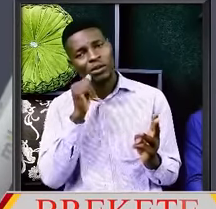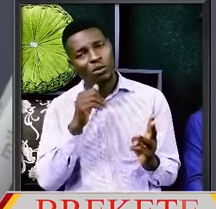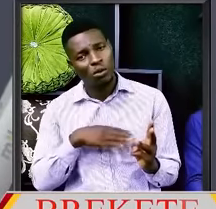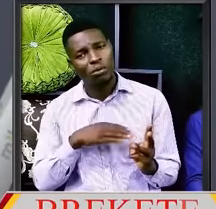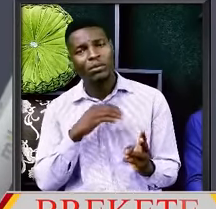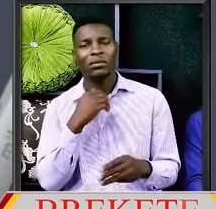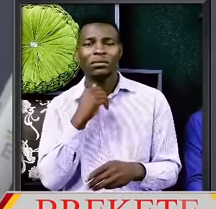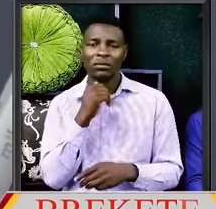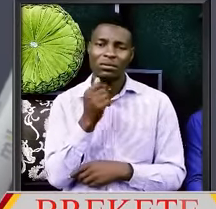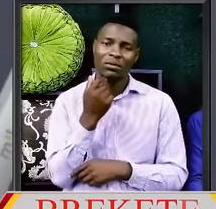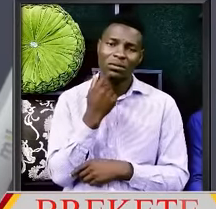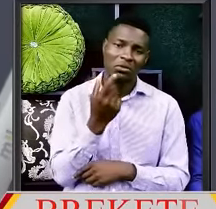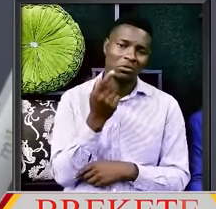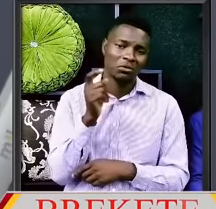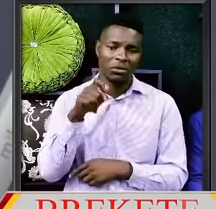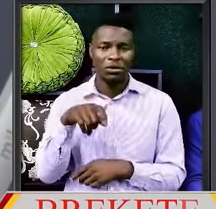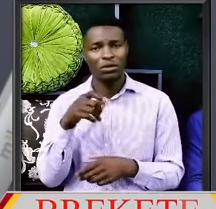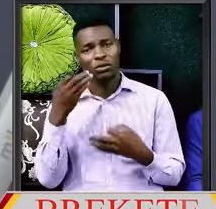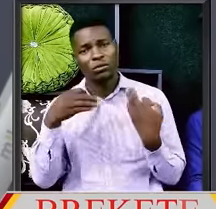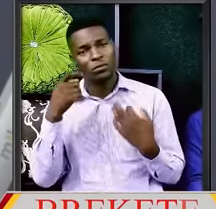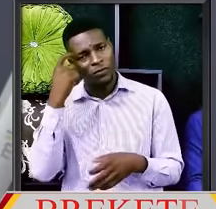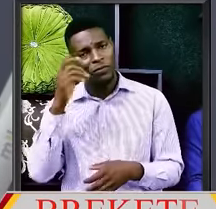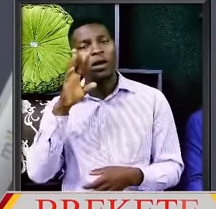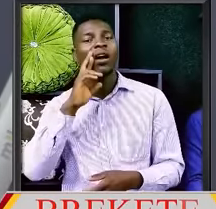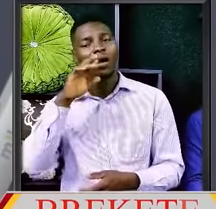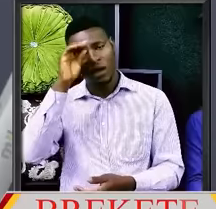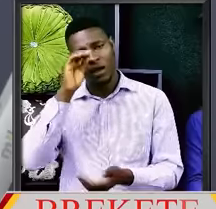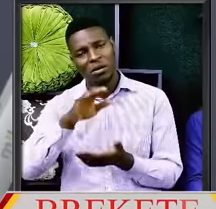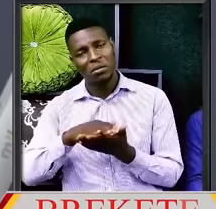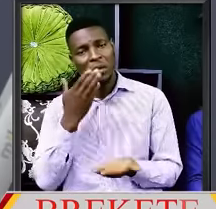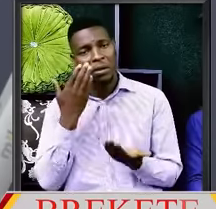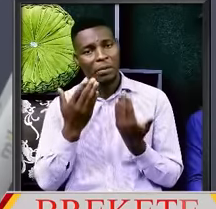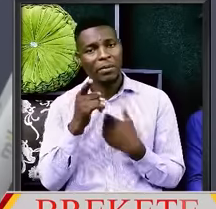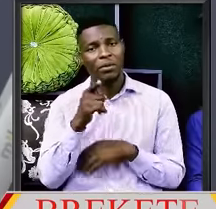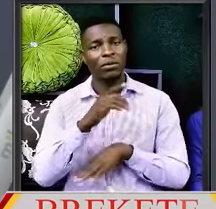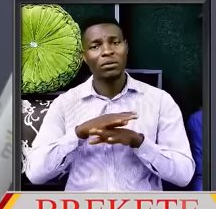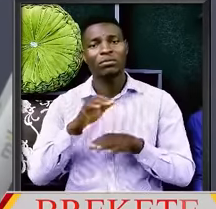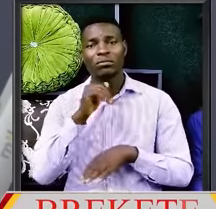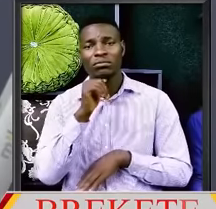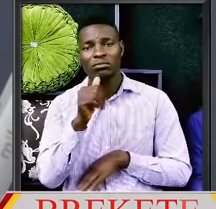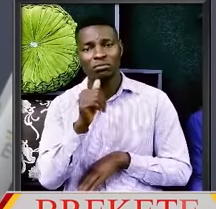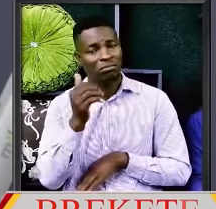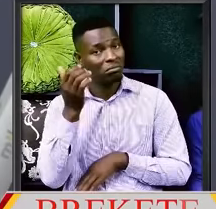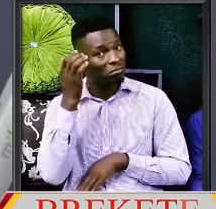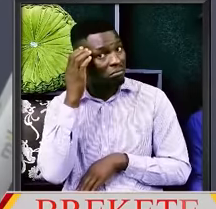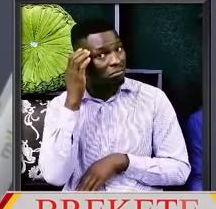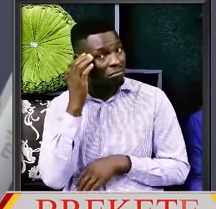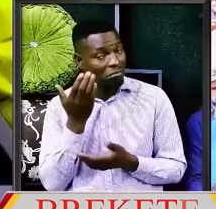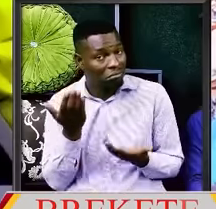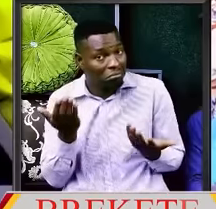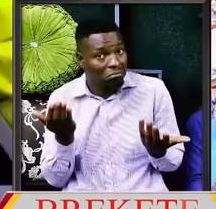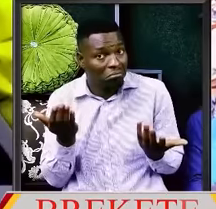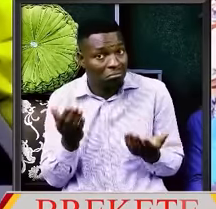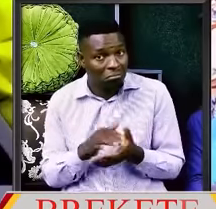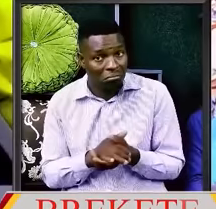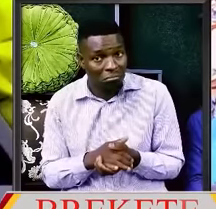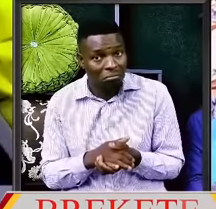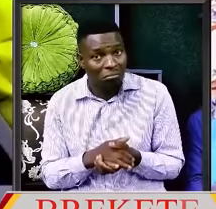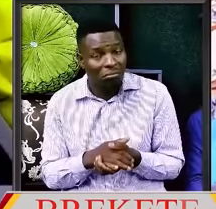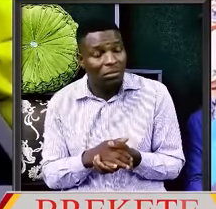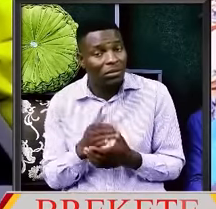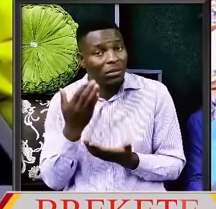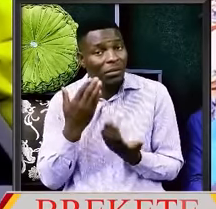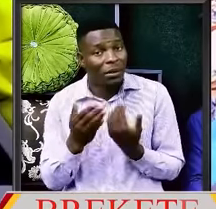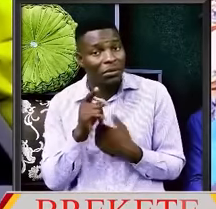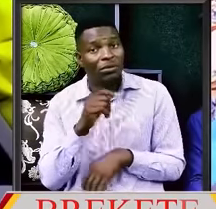need justice for her husband. Maybe you never hear him now make. You hear? I never see that kind of thing before.